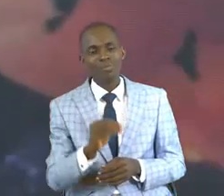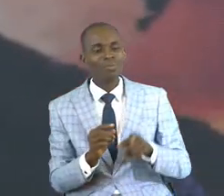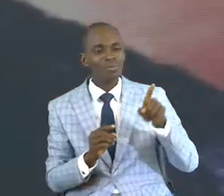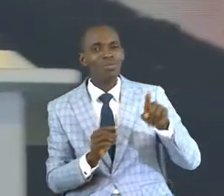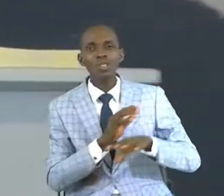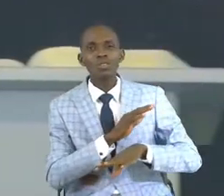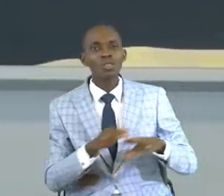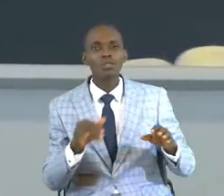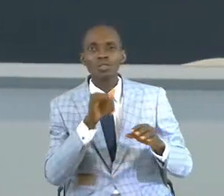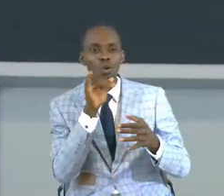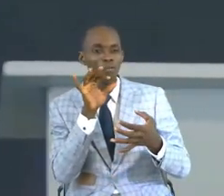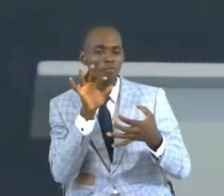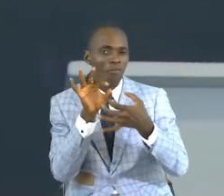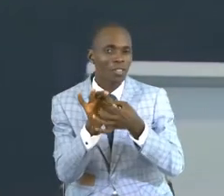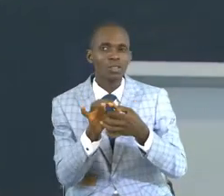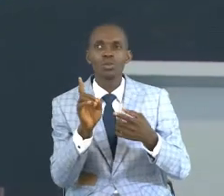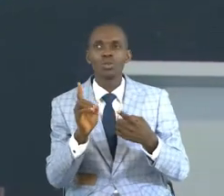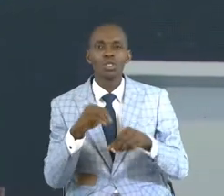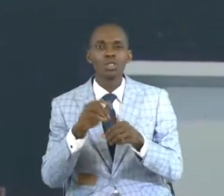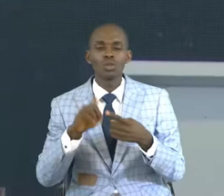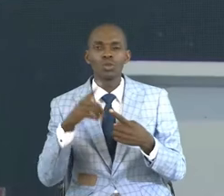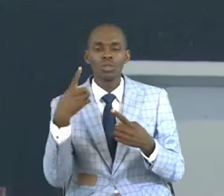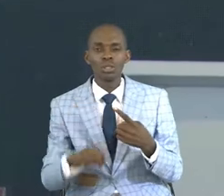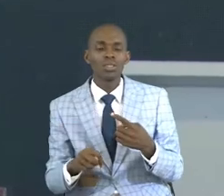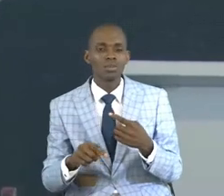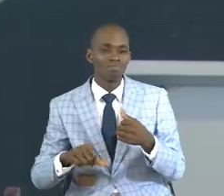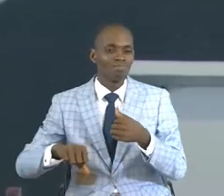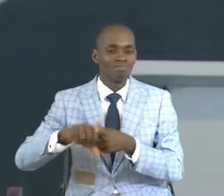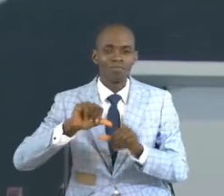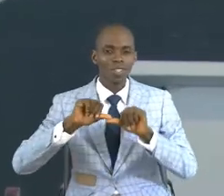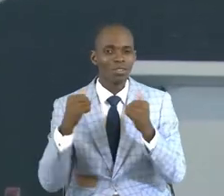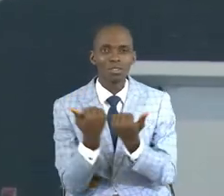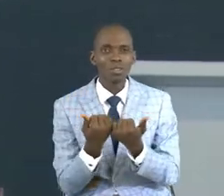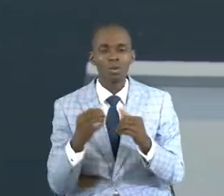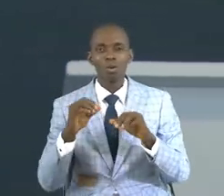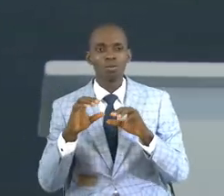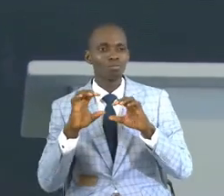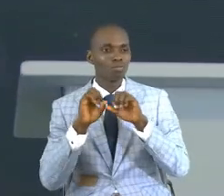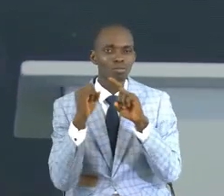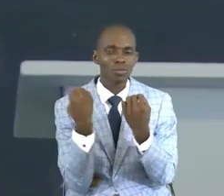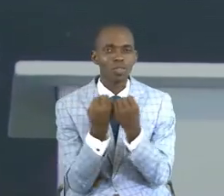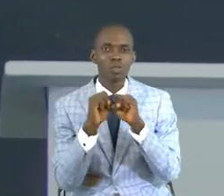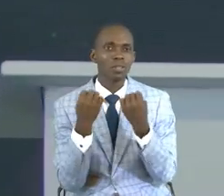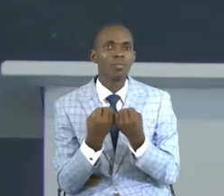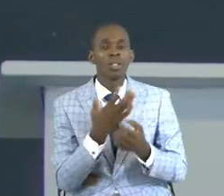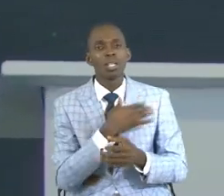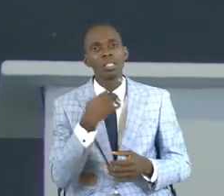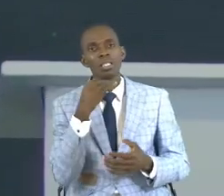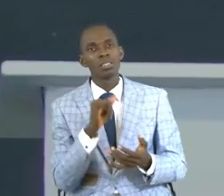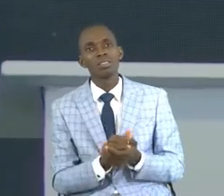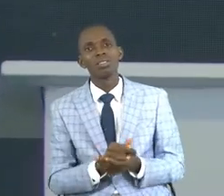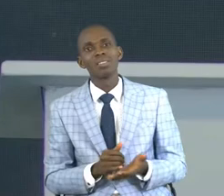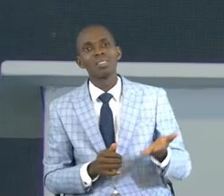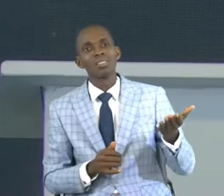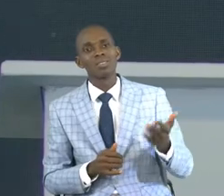into society. It doesn't fit into the mold of everybody. And then they'll say, he looks peculiar.